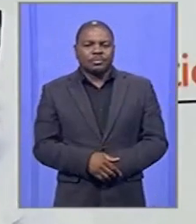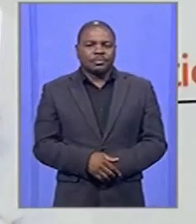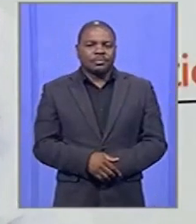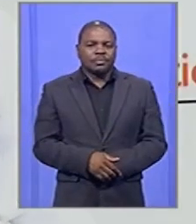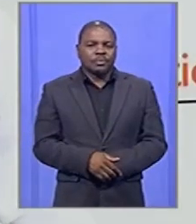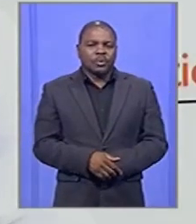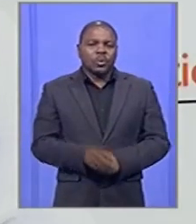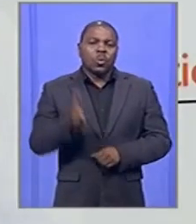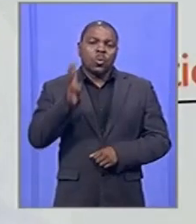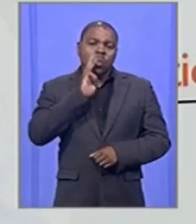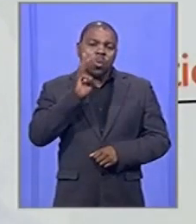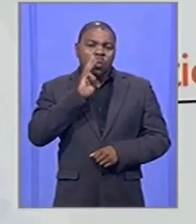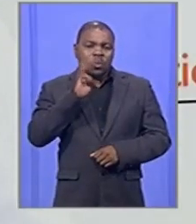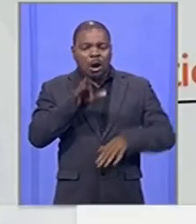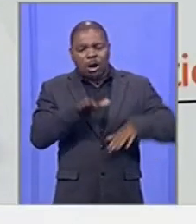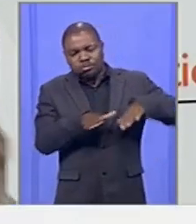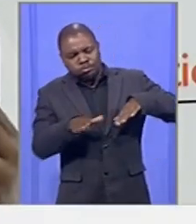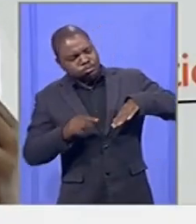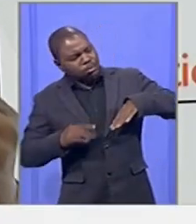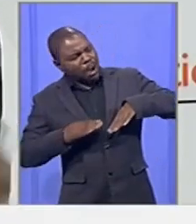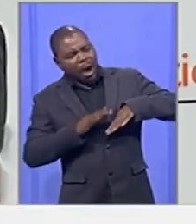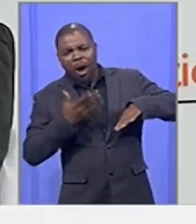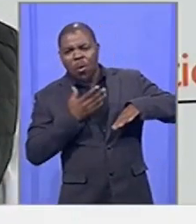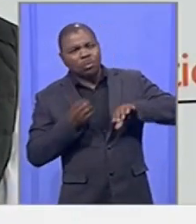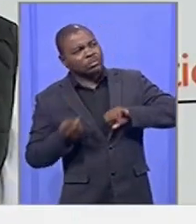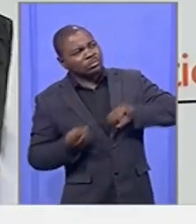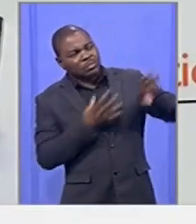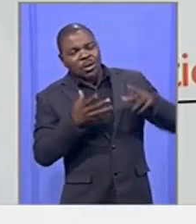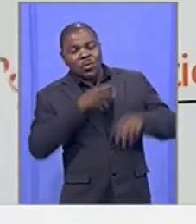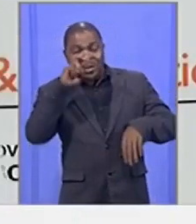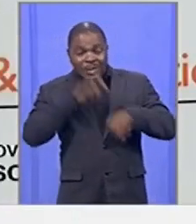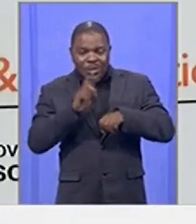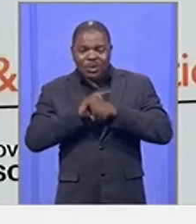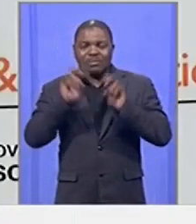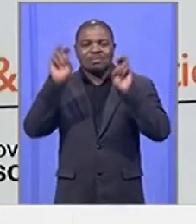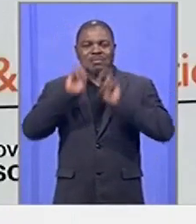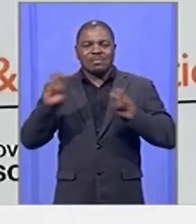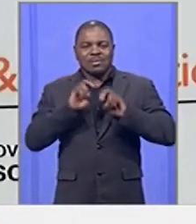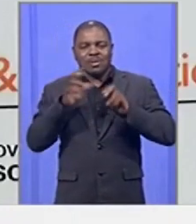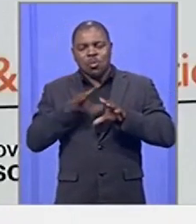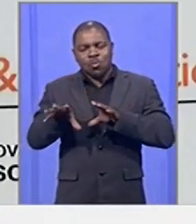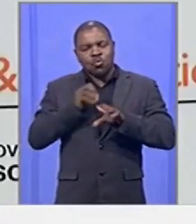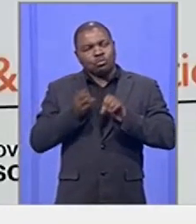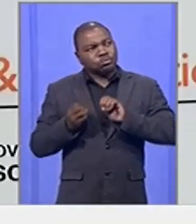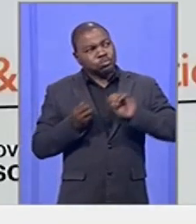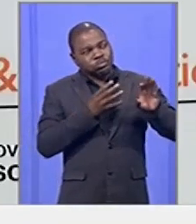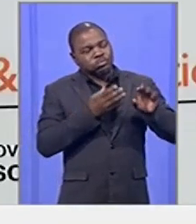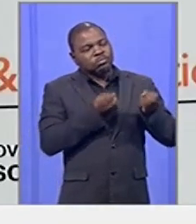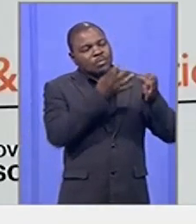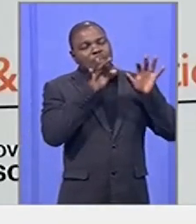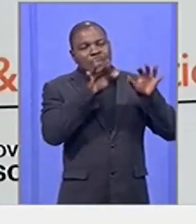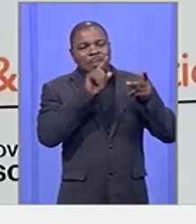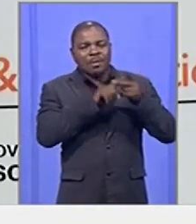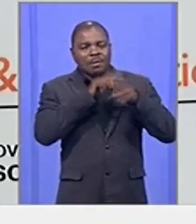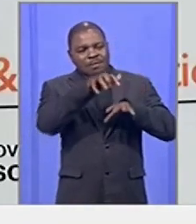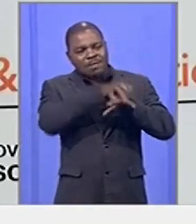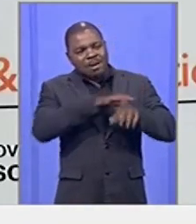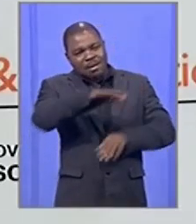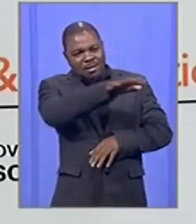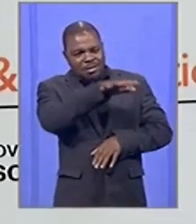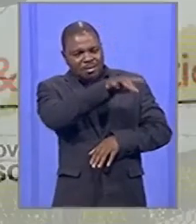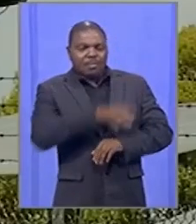the water can't walk up the hill. So now we need an energy source to get it up to the consumers and to the agricultural space where